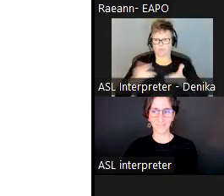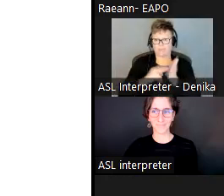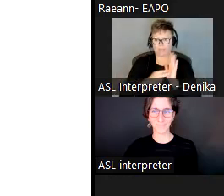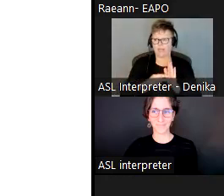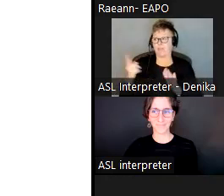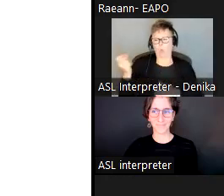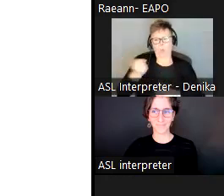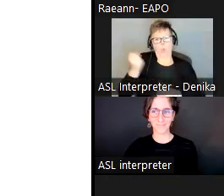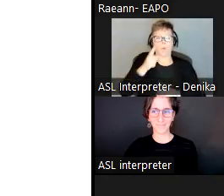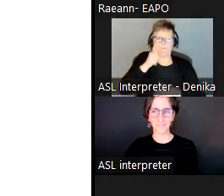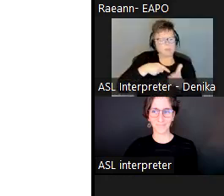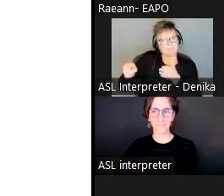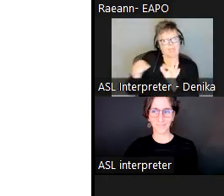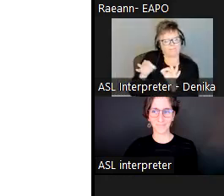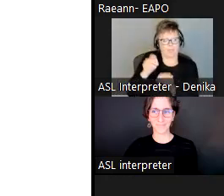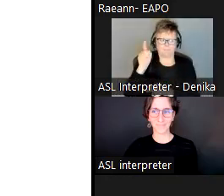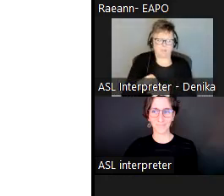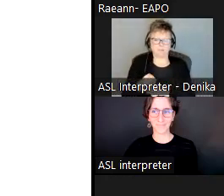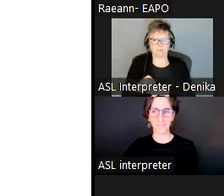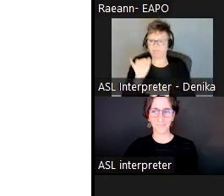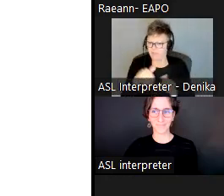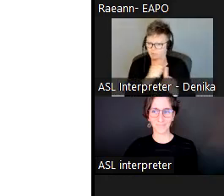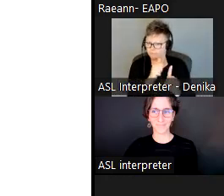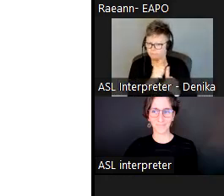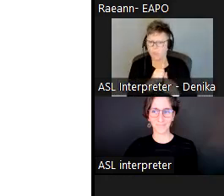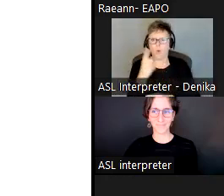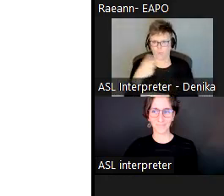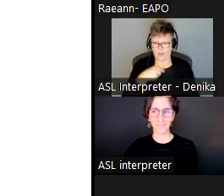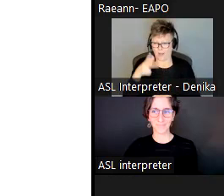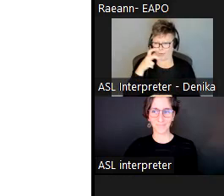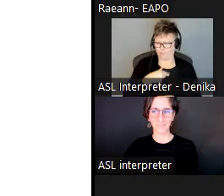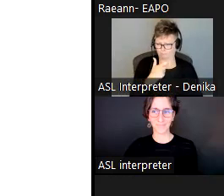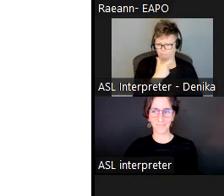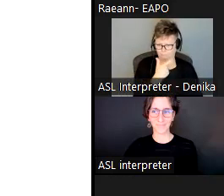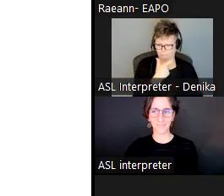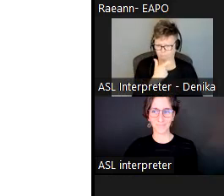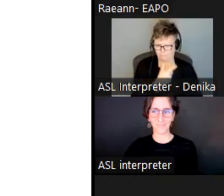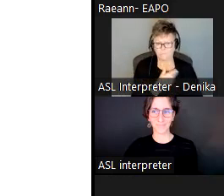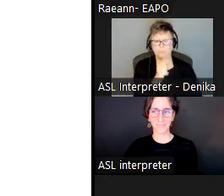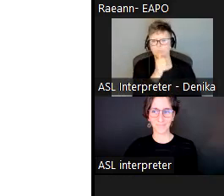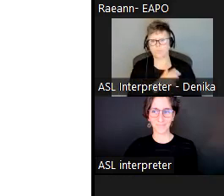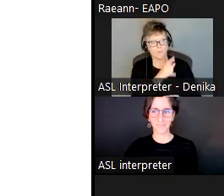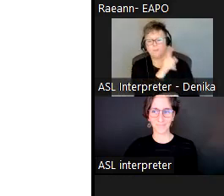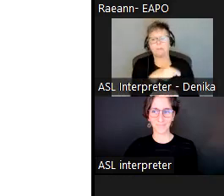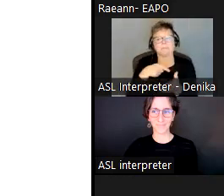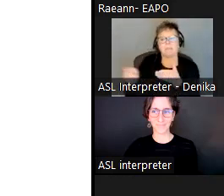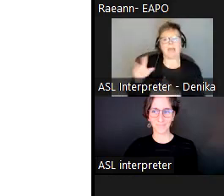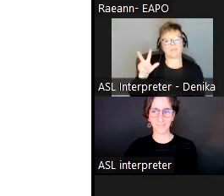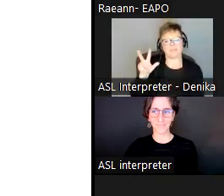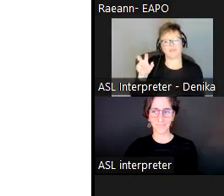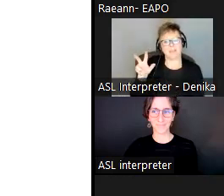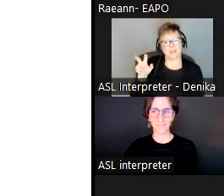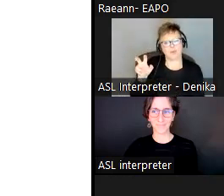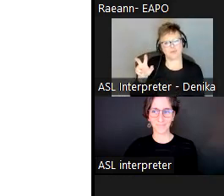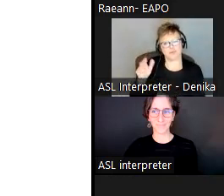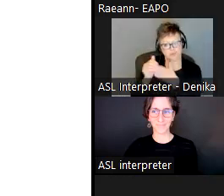for that. And one that I've heard, and I laughed a little bit, is this lady had to pay $300 because